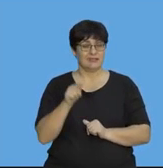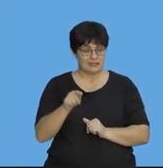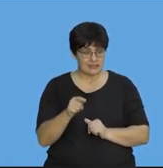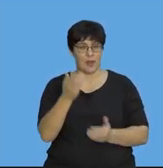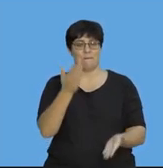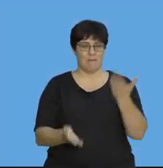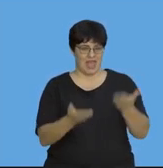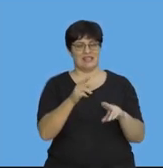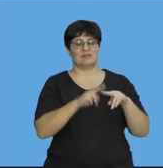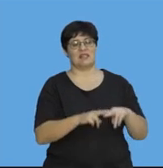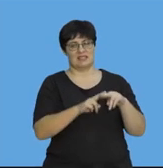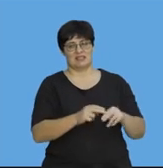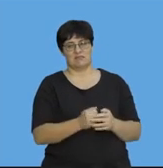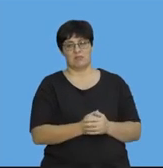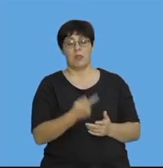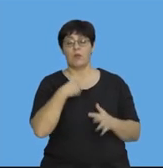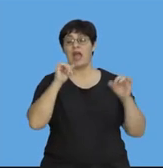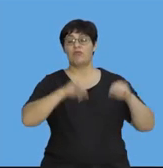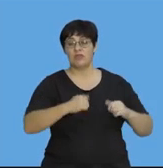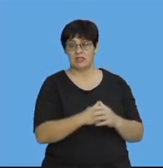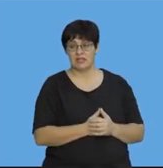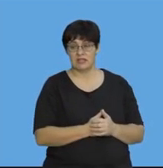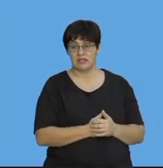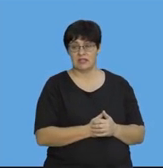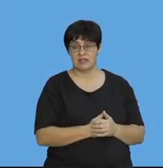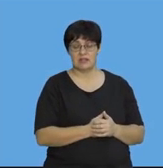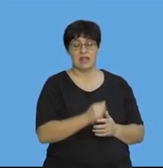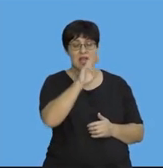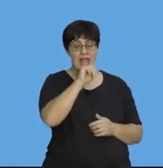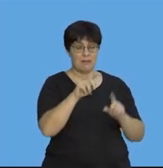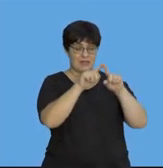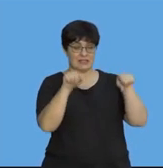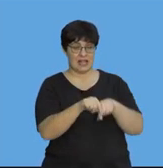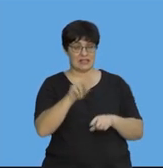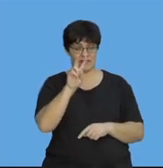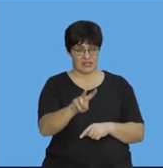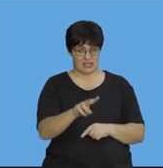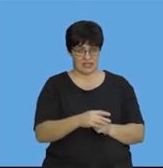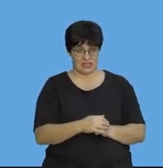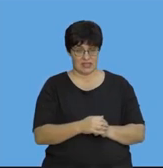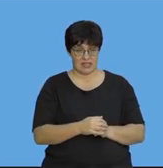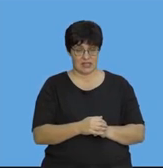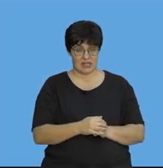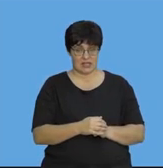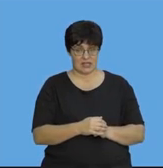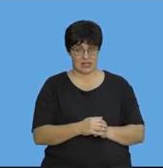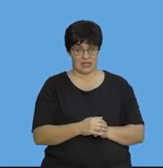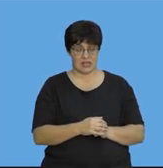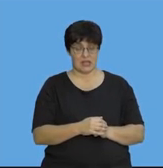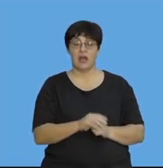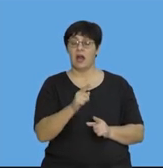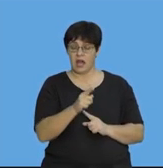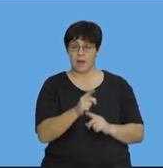This is all about mass. We've just agreed that M delta V is the same for